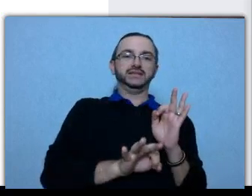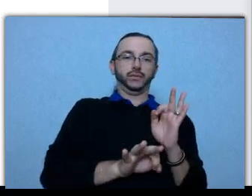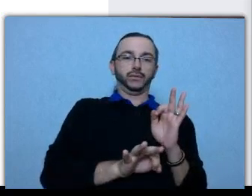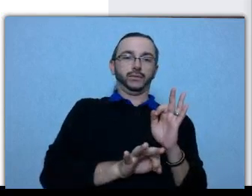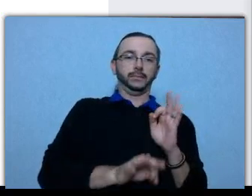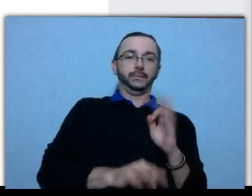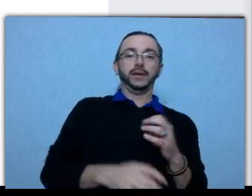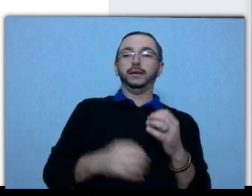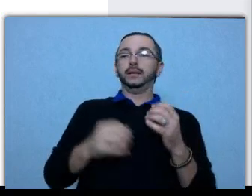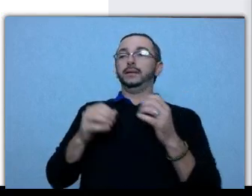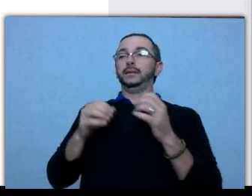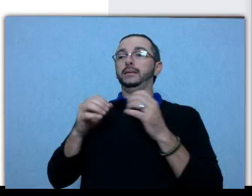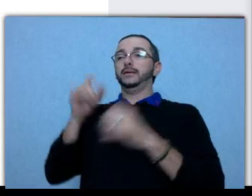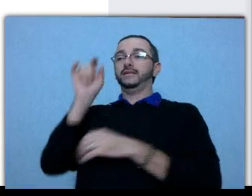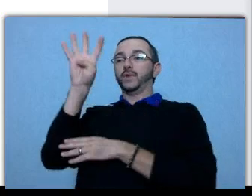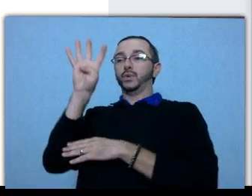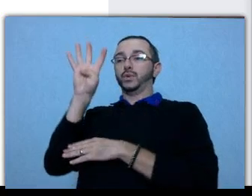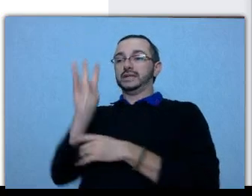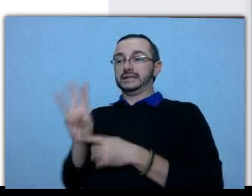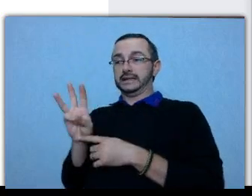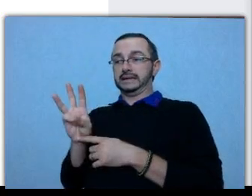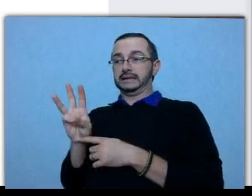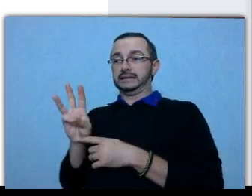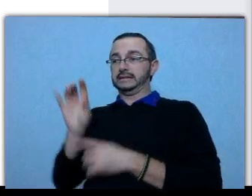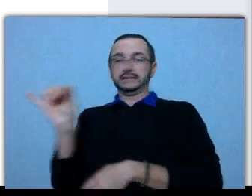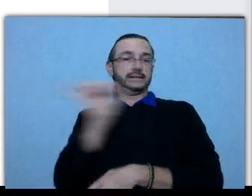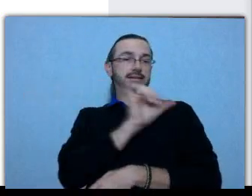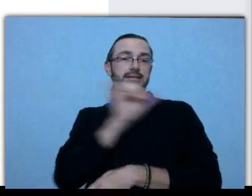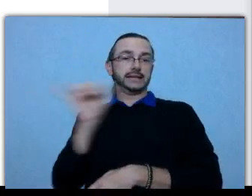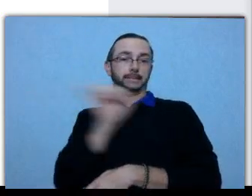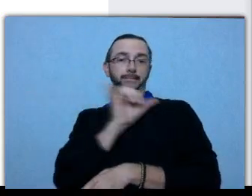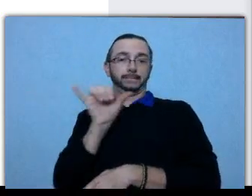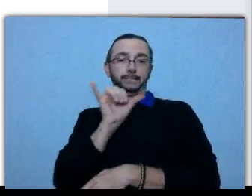same. And that's because if I divide it by 2,